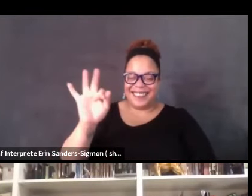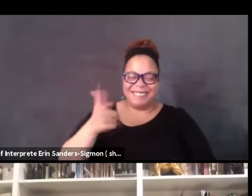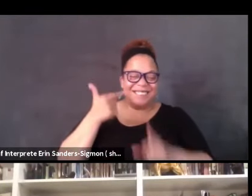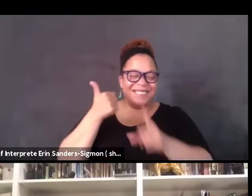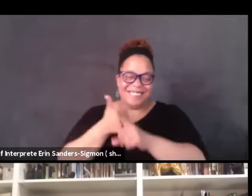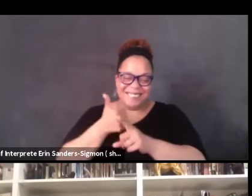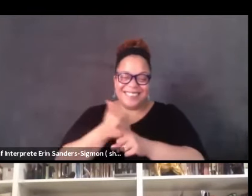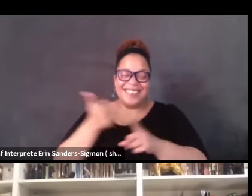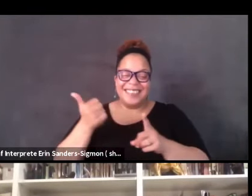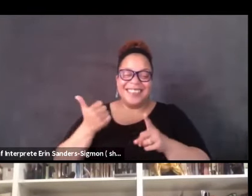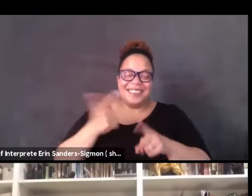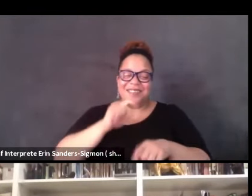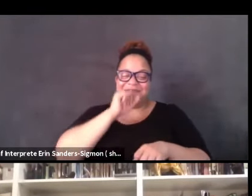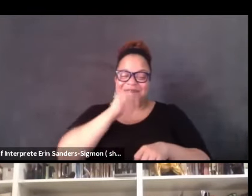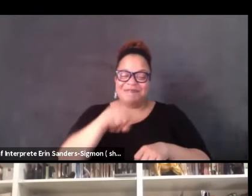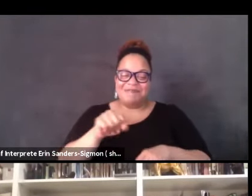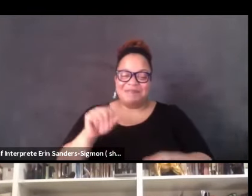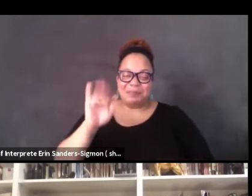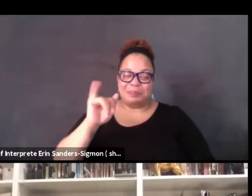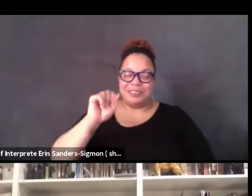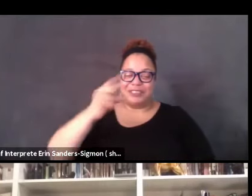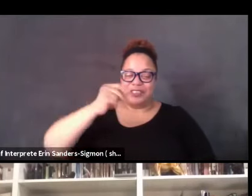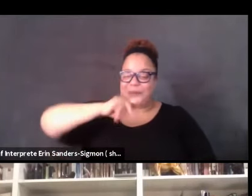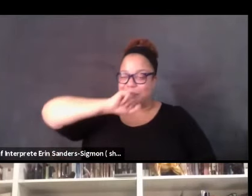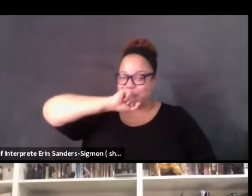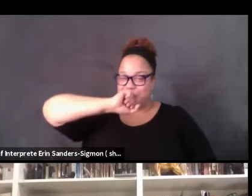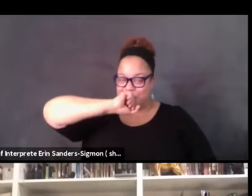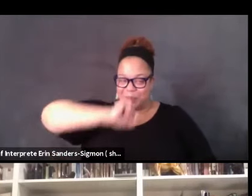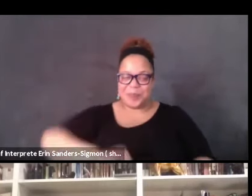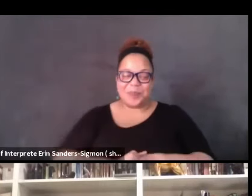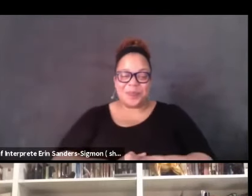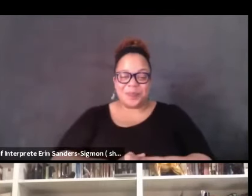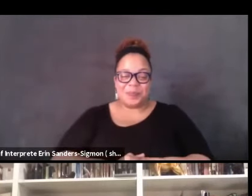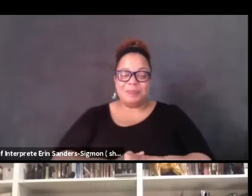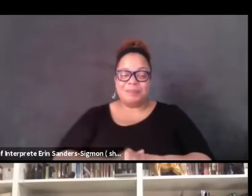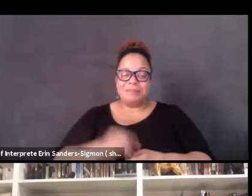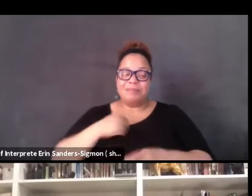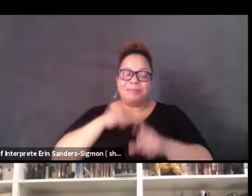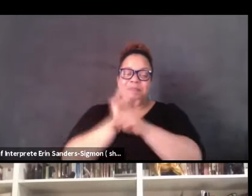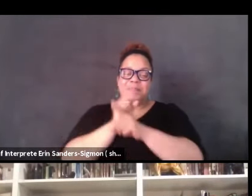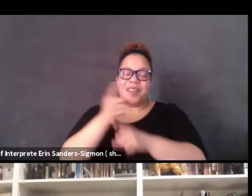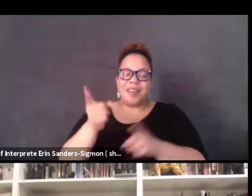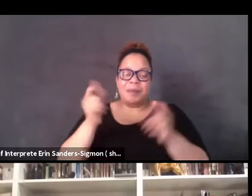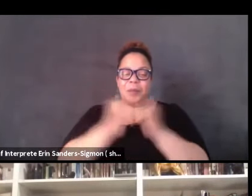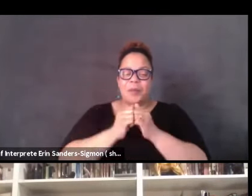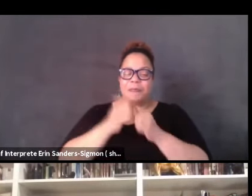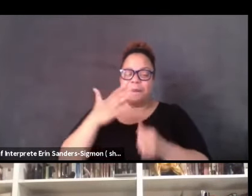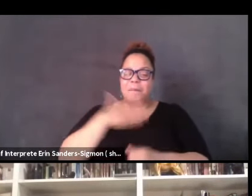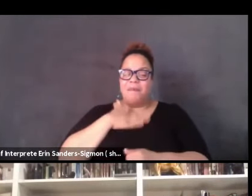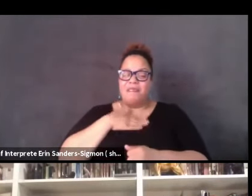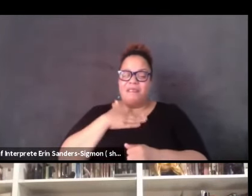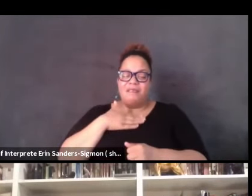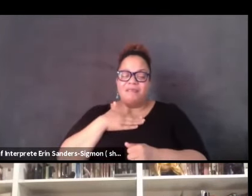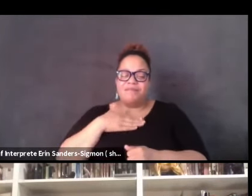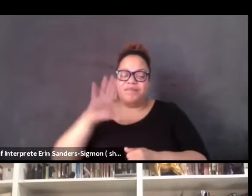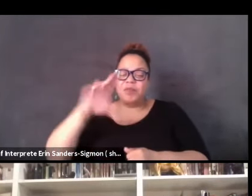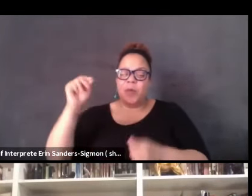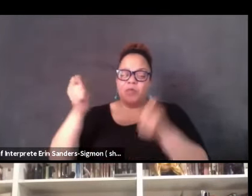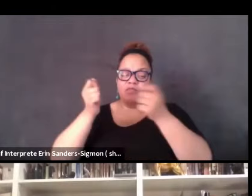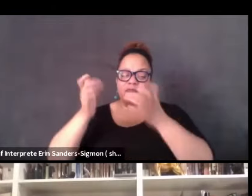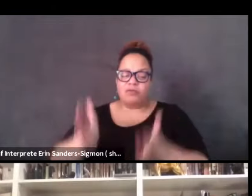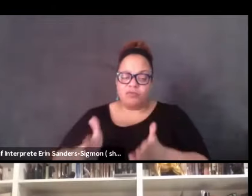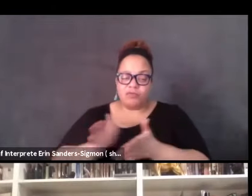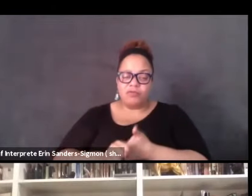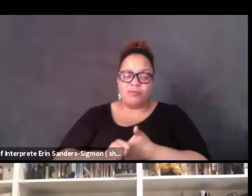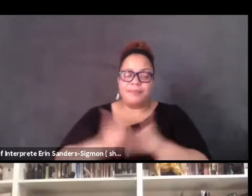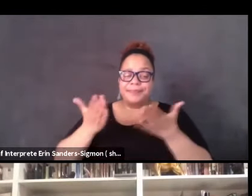meet him along this process by way of my co-festival director, and he is truly a phenomenal force, from just talking about Black studies